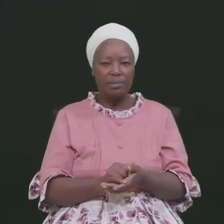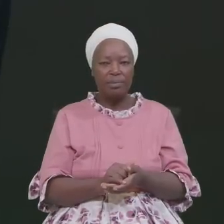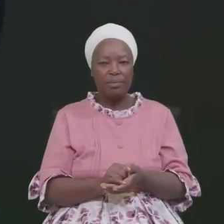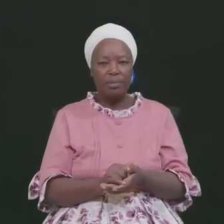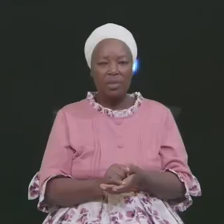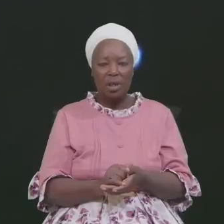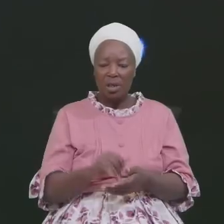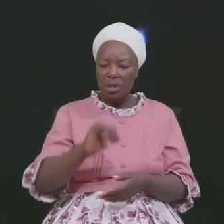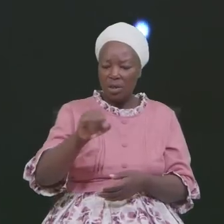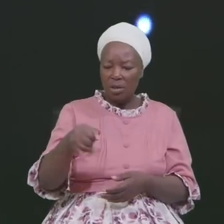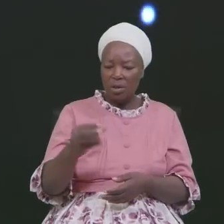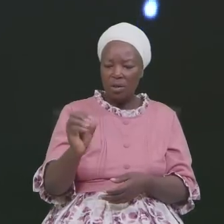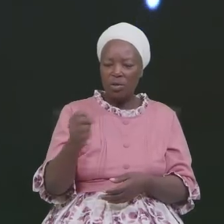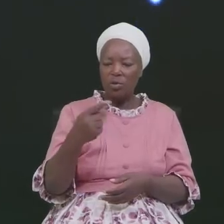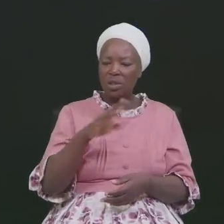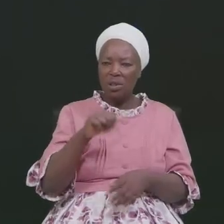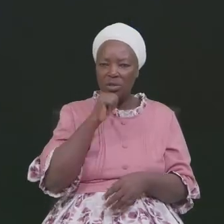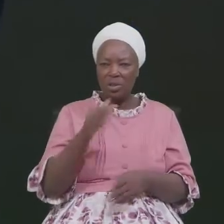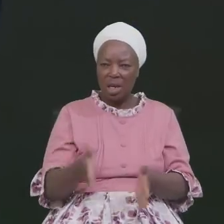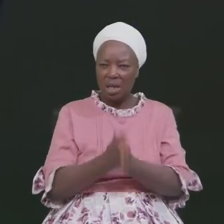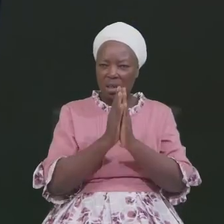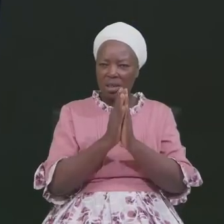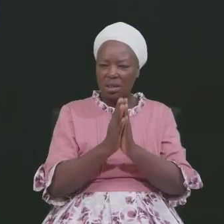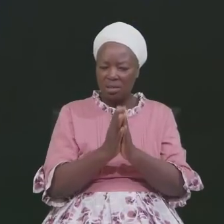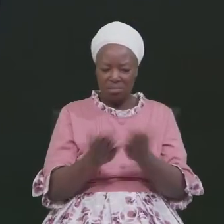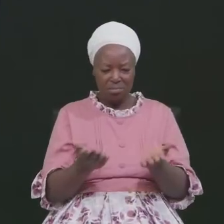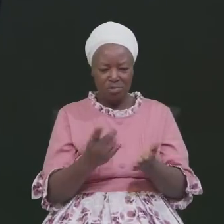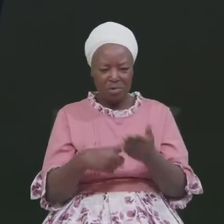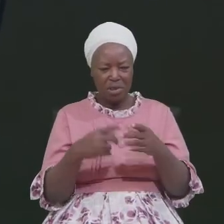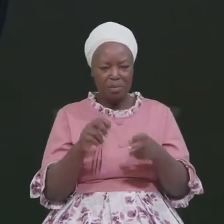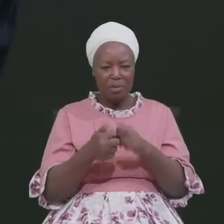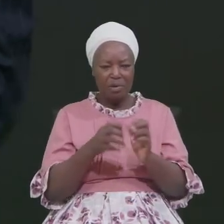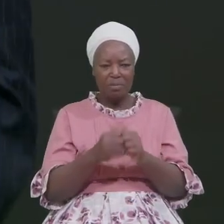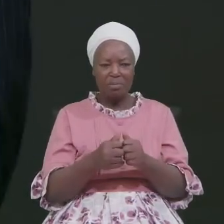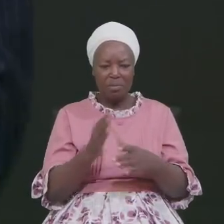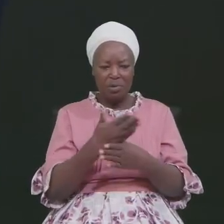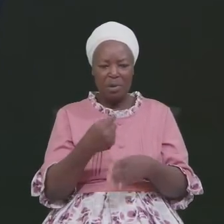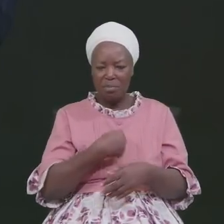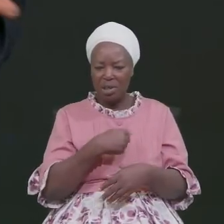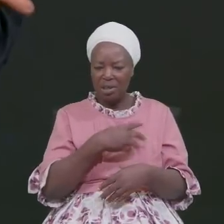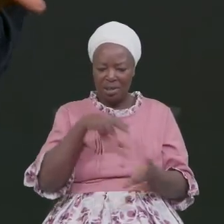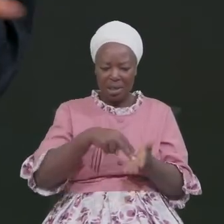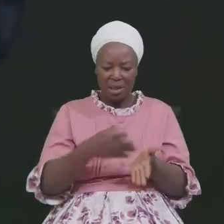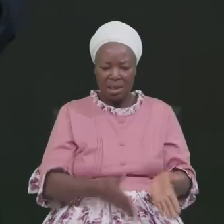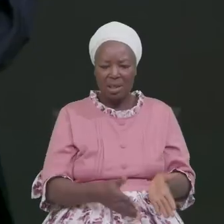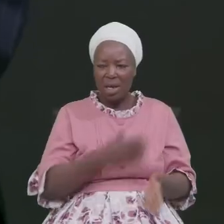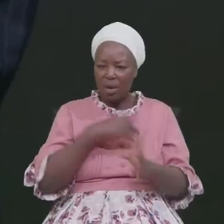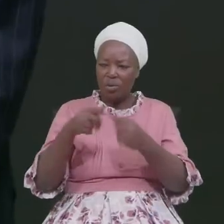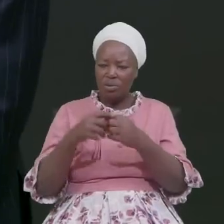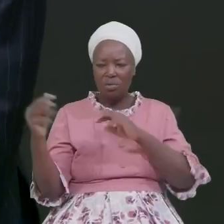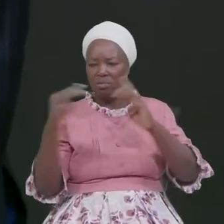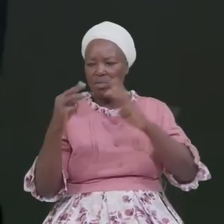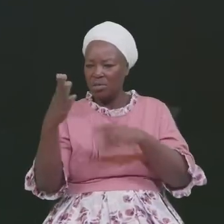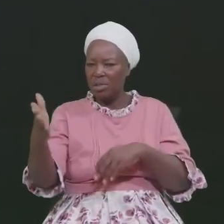the connection between me standing here and going to the battlefield? What's the connection